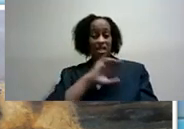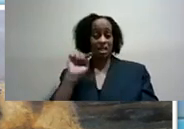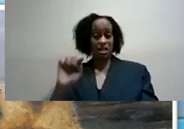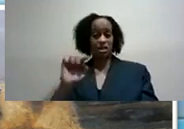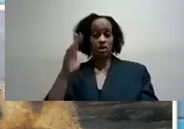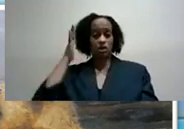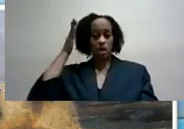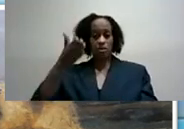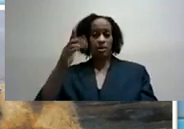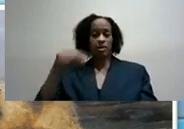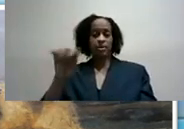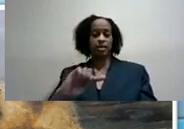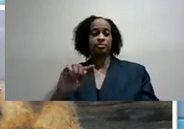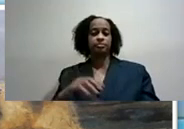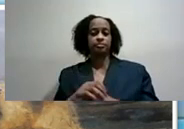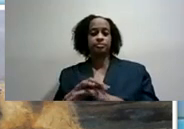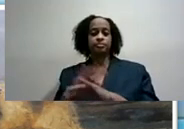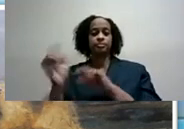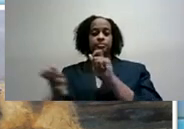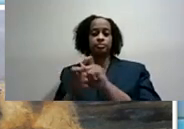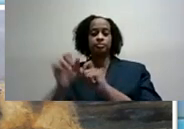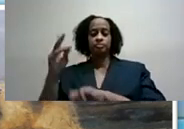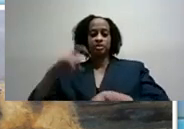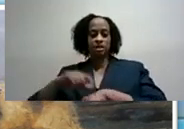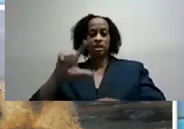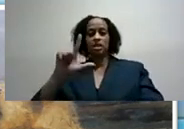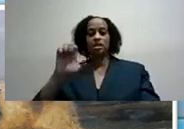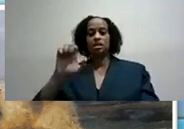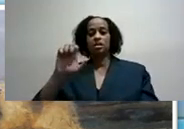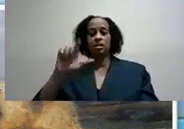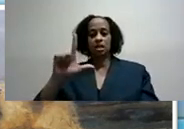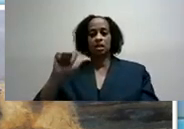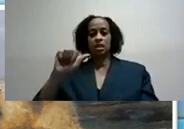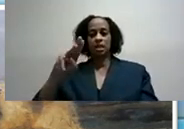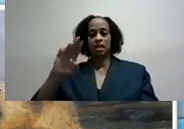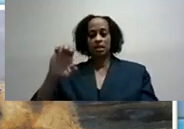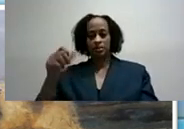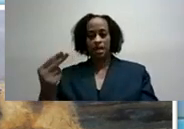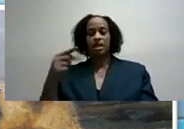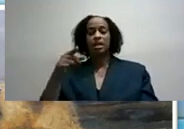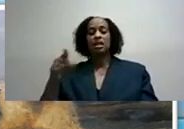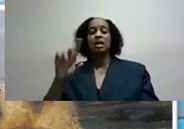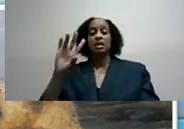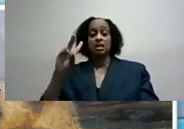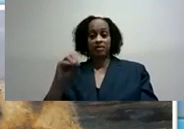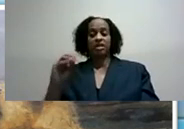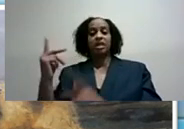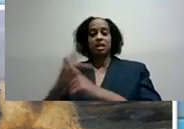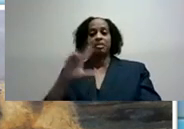be avenged seven times, then Lamech 70 times sevenfold.